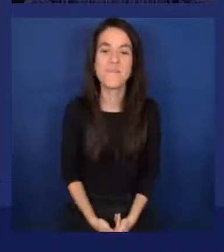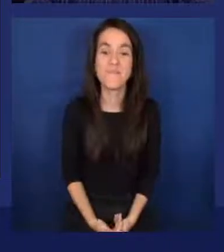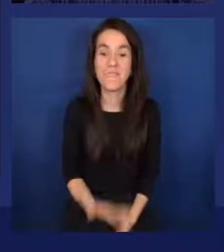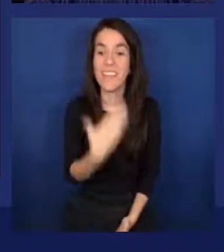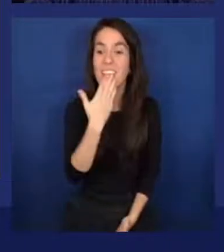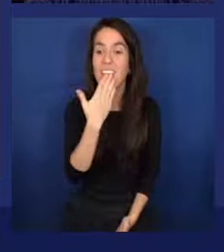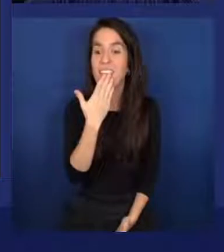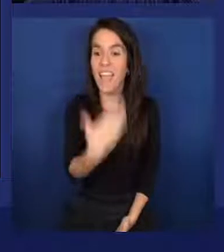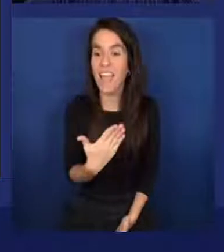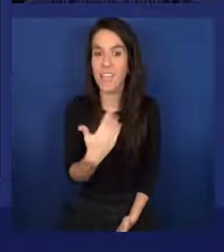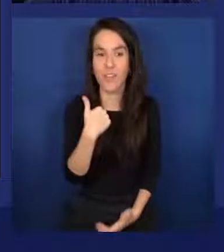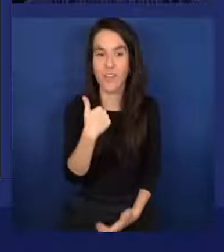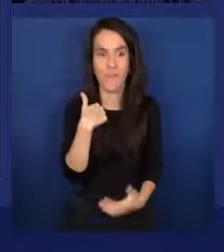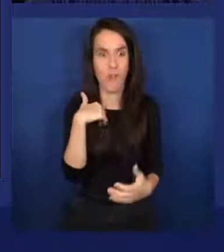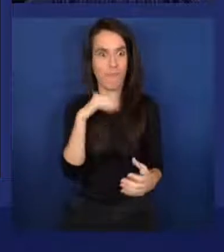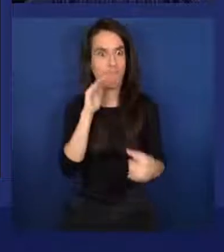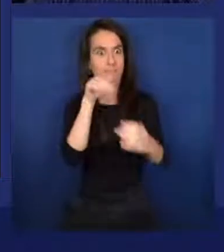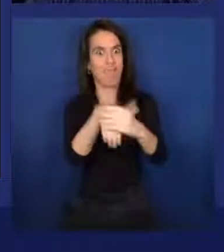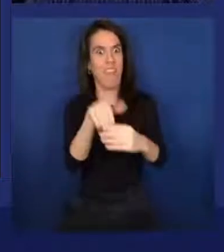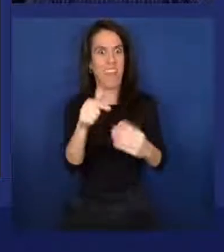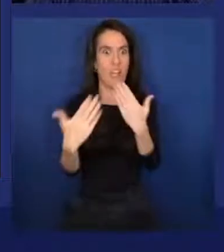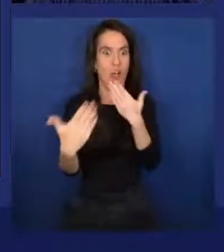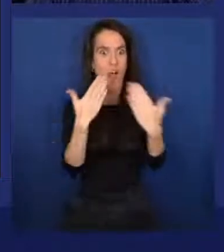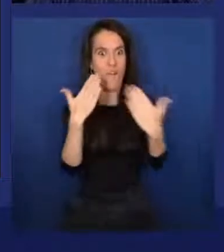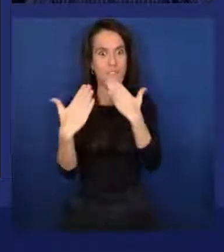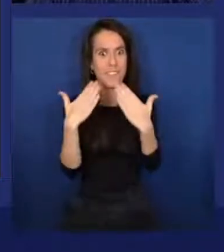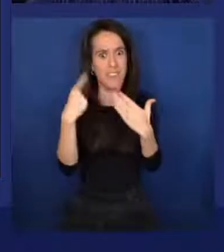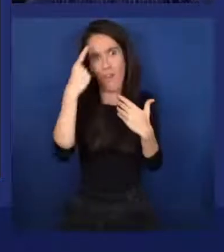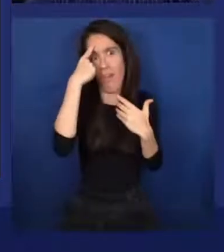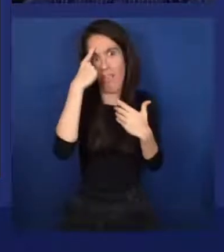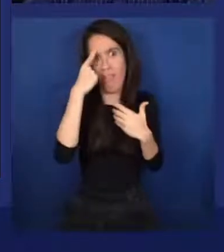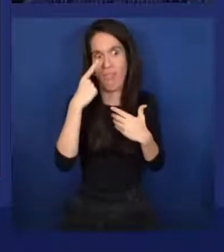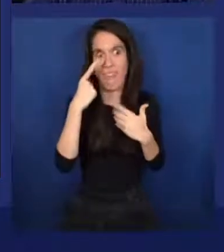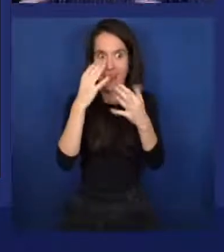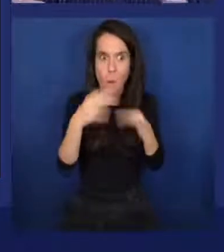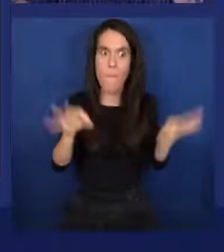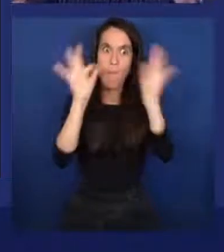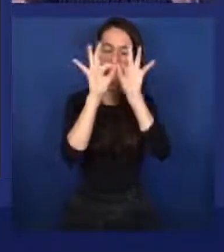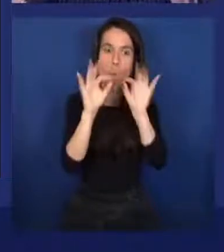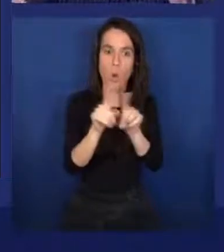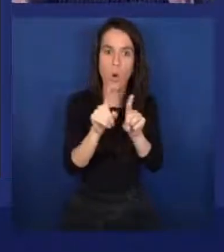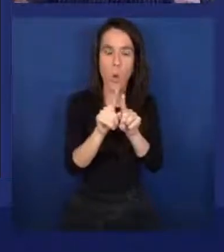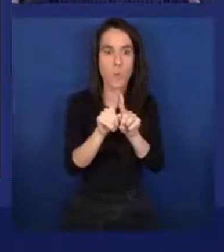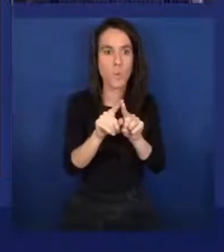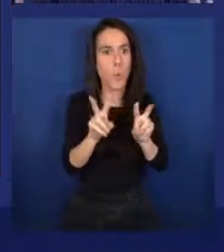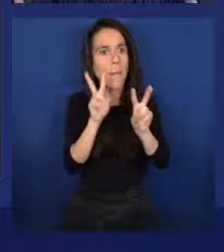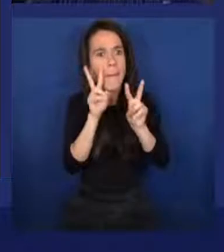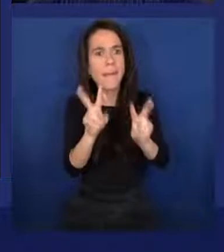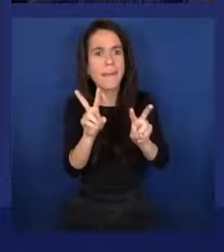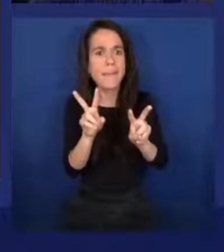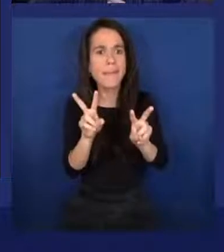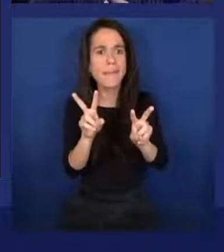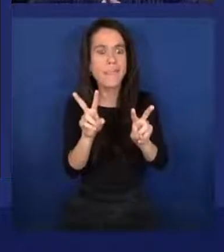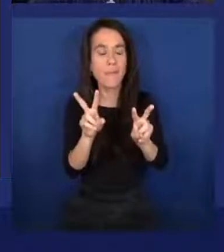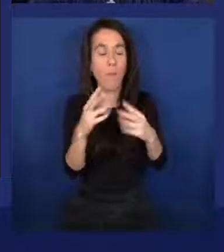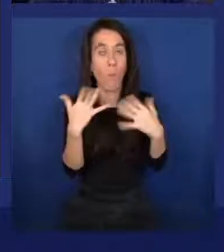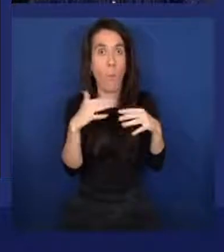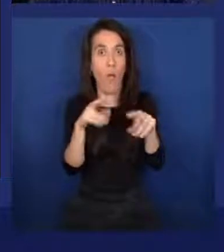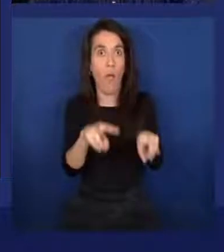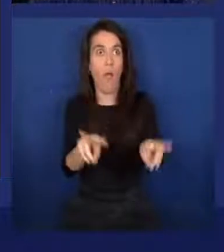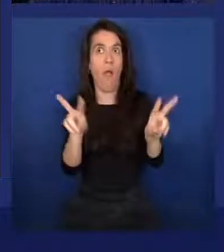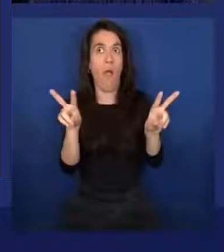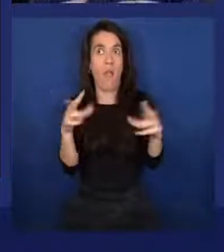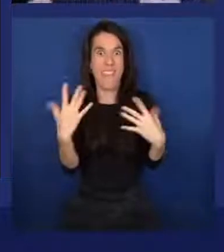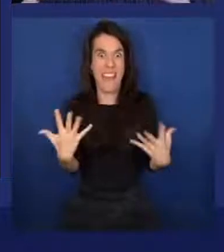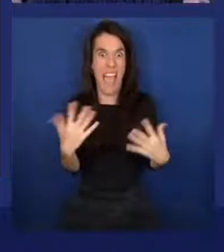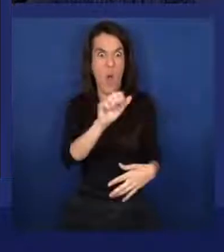this. It's a great conversation. It's something I think is really important because it's easy to look at the extraordinary set of technology we have in front of us